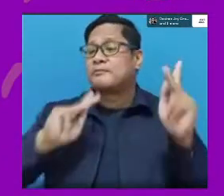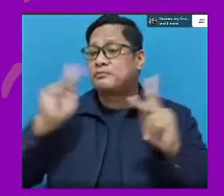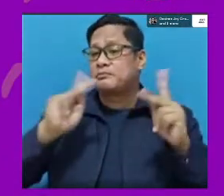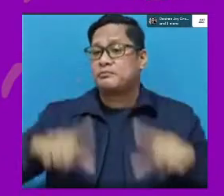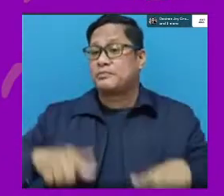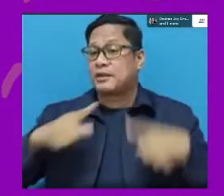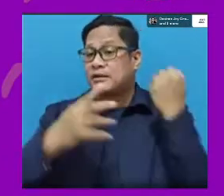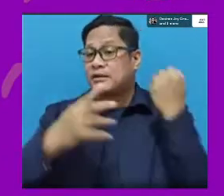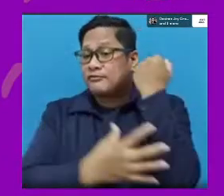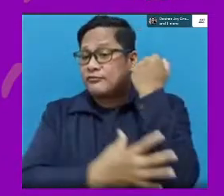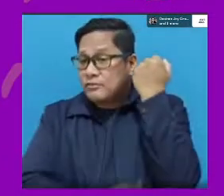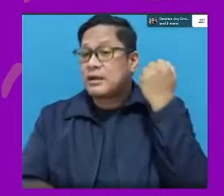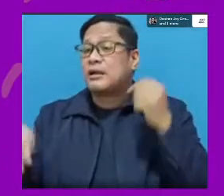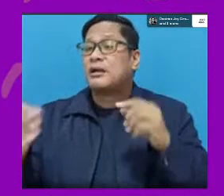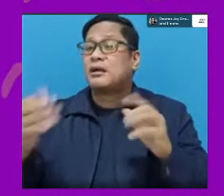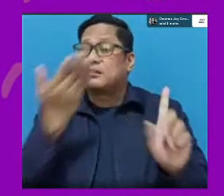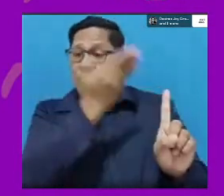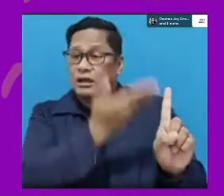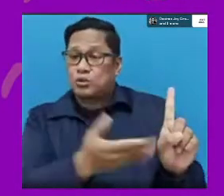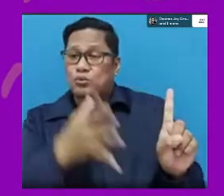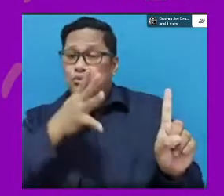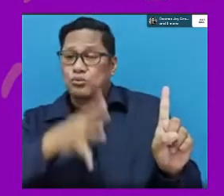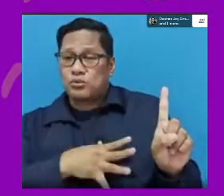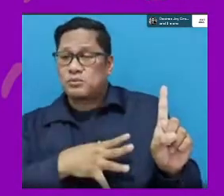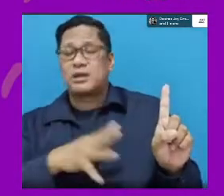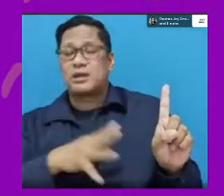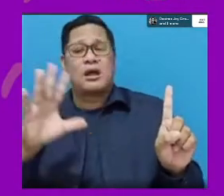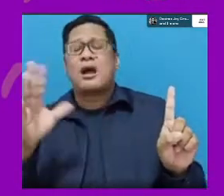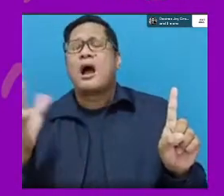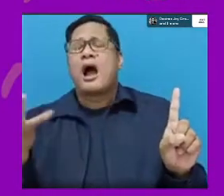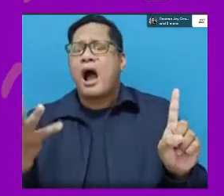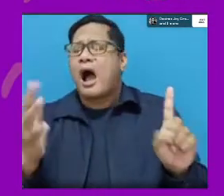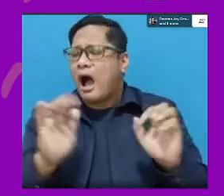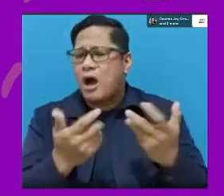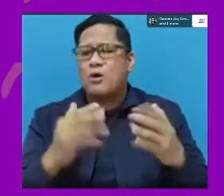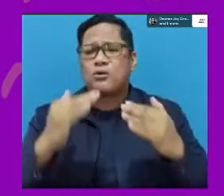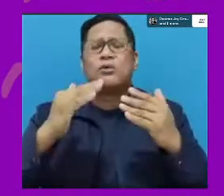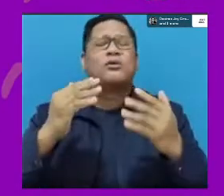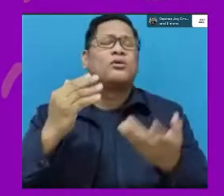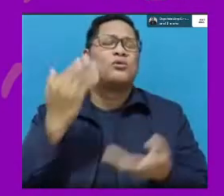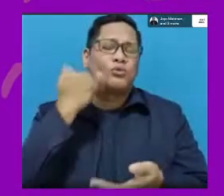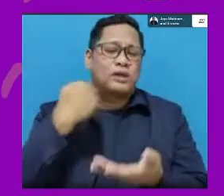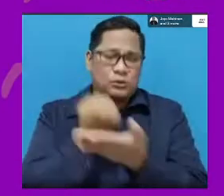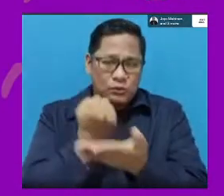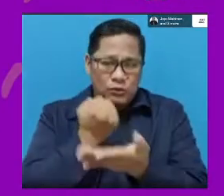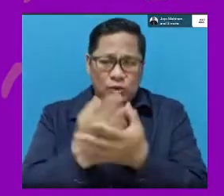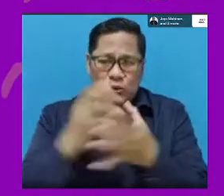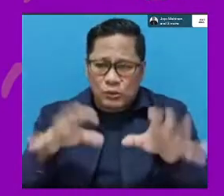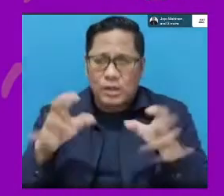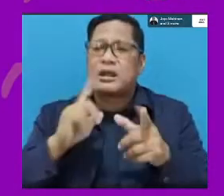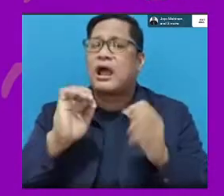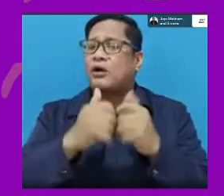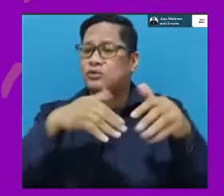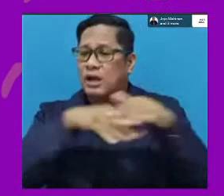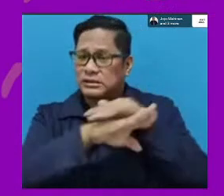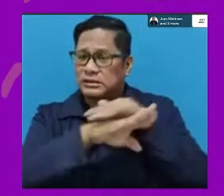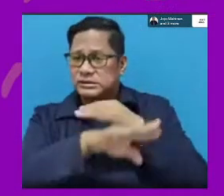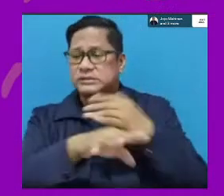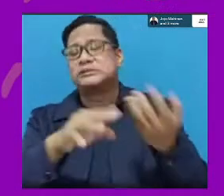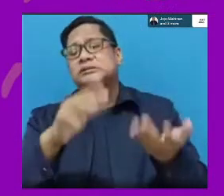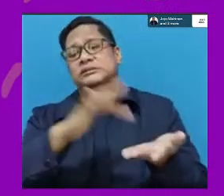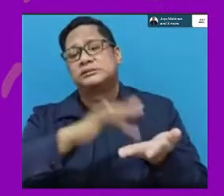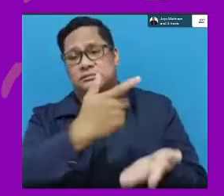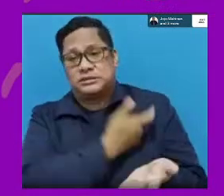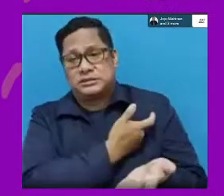the fact that women have unpaid work and how this is going to affect their ability to access the vaccines.